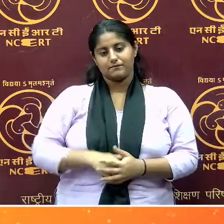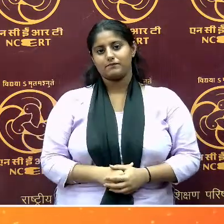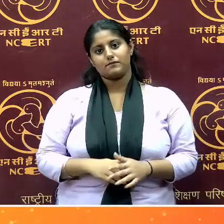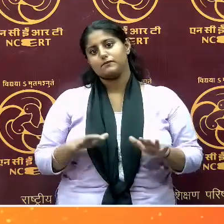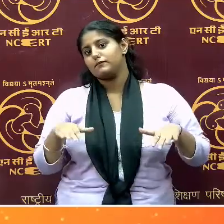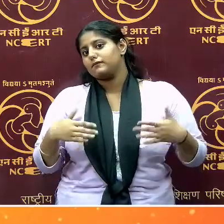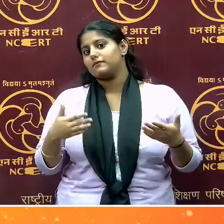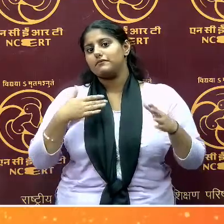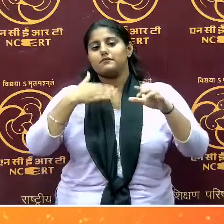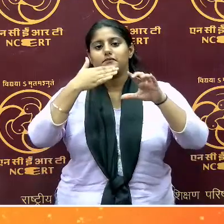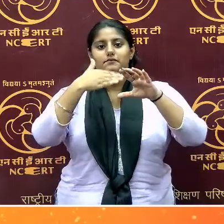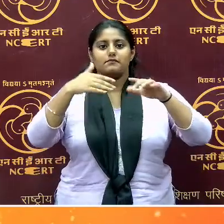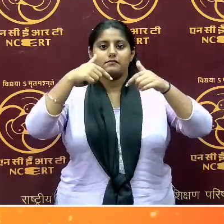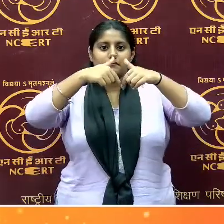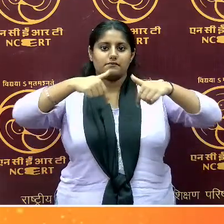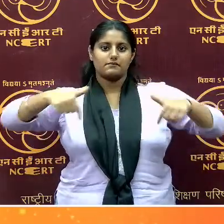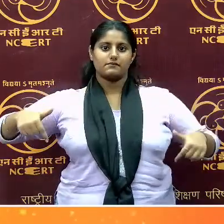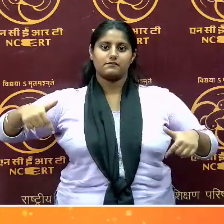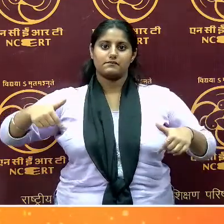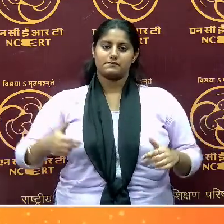8800440559 and our email ID is